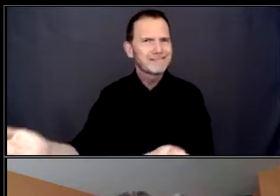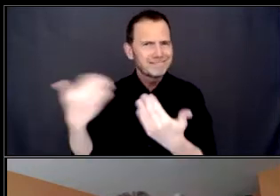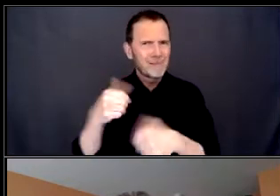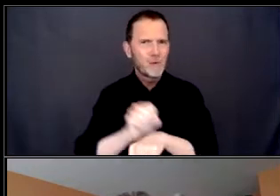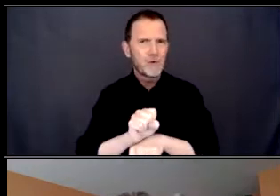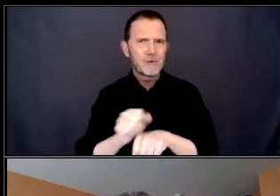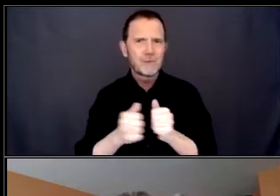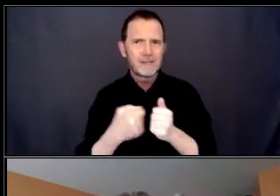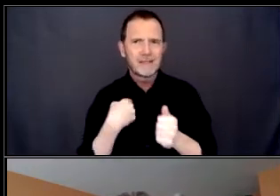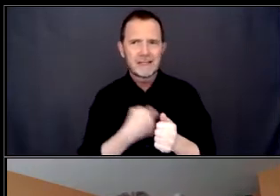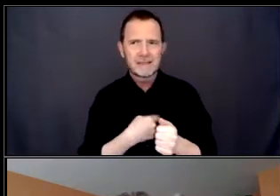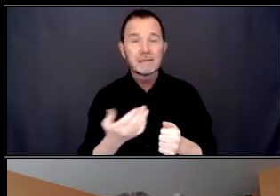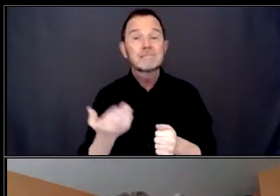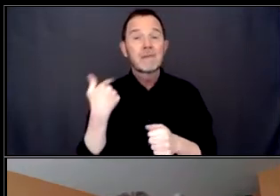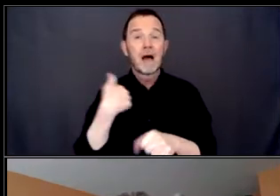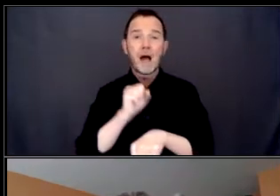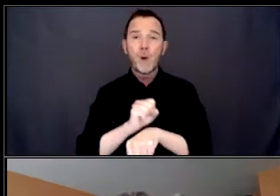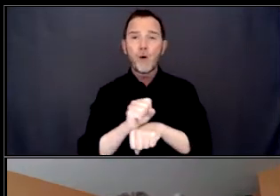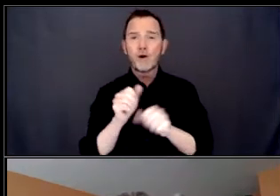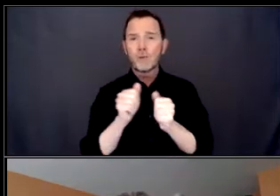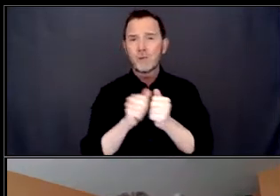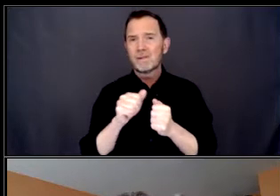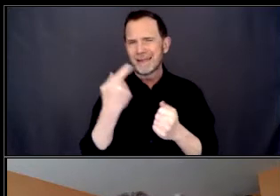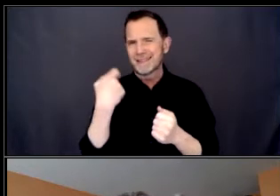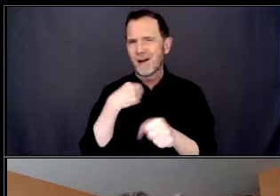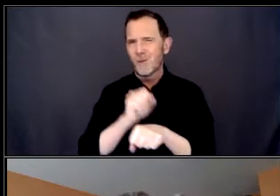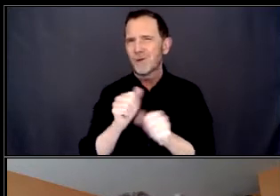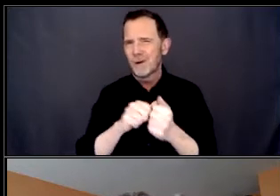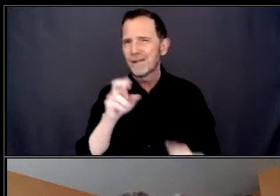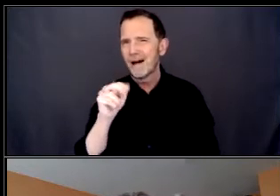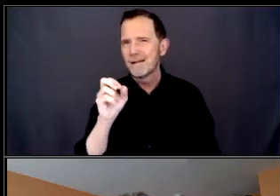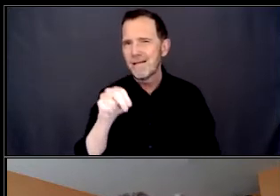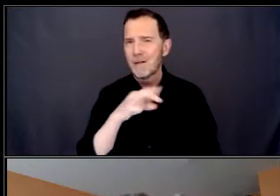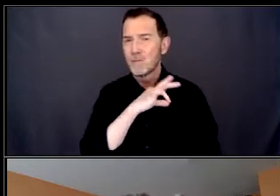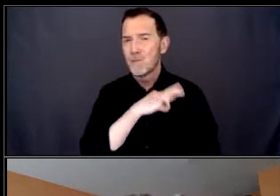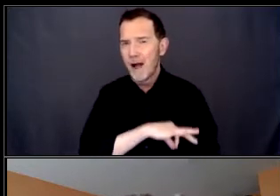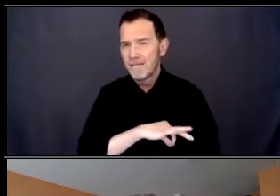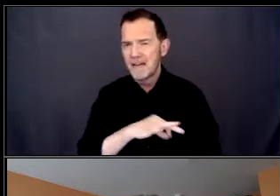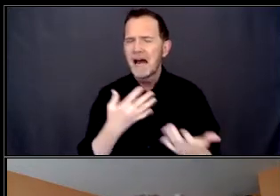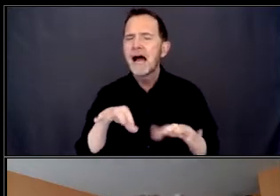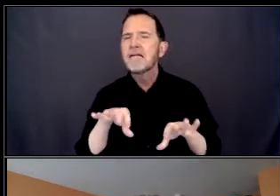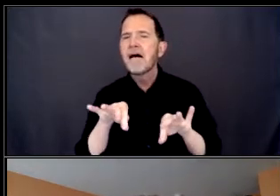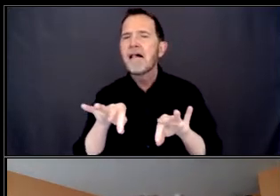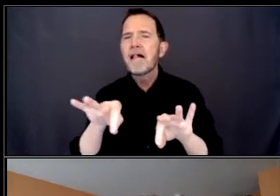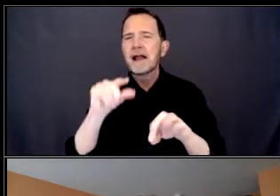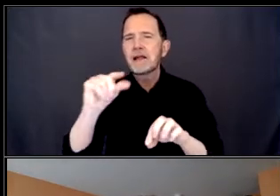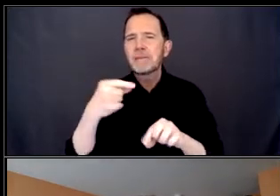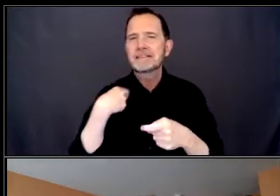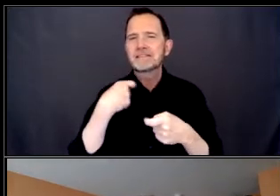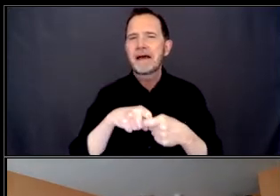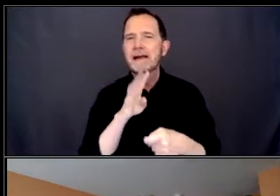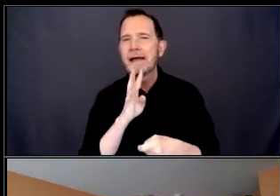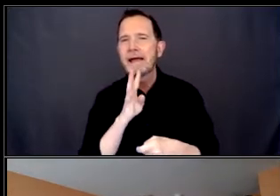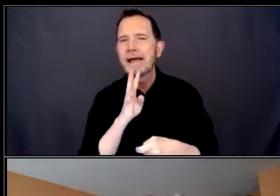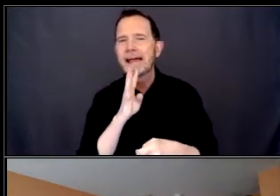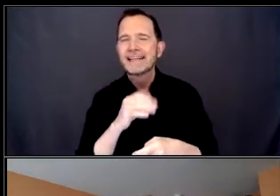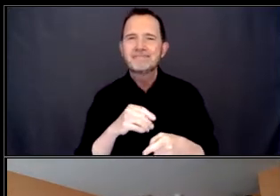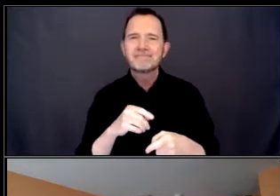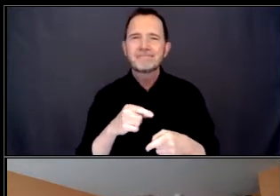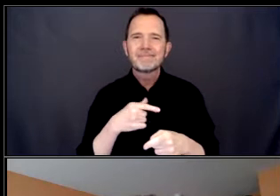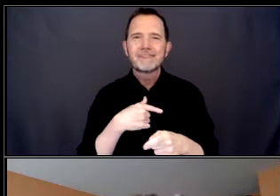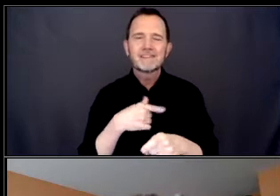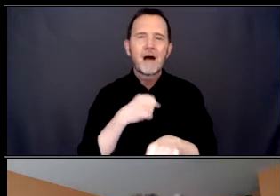bit of an advantage because I do know other nonprofits, and I do a lot of my recruiting by partnering with other nonprofits and working with